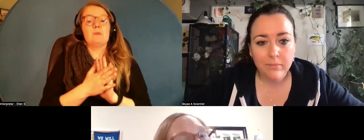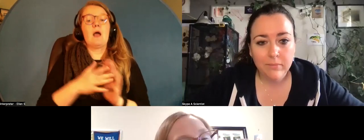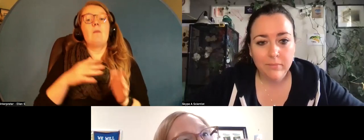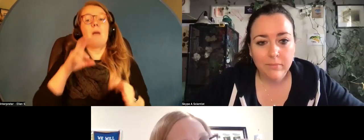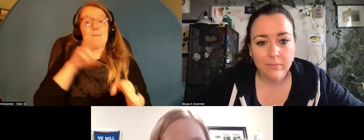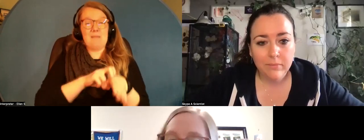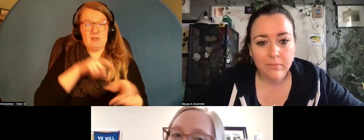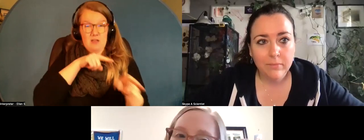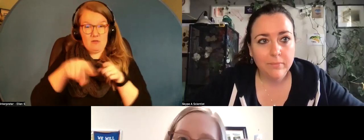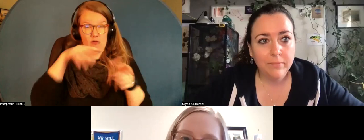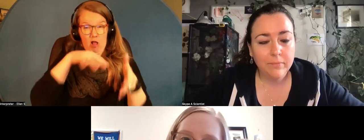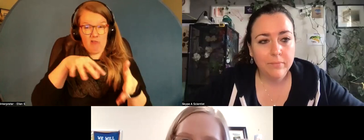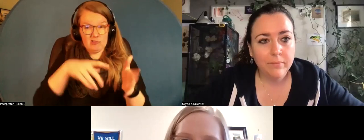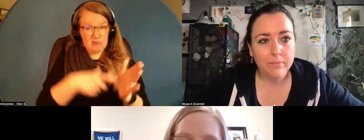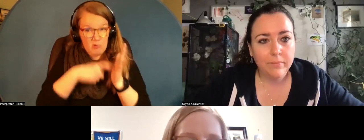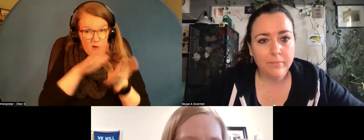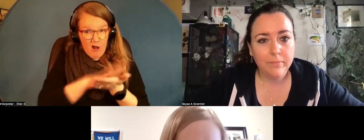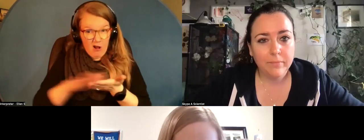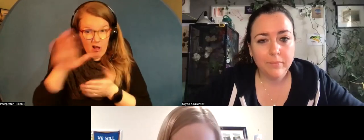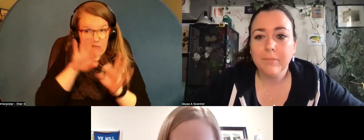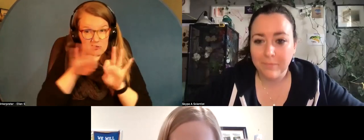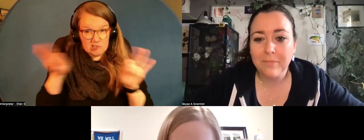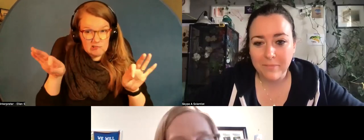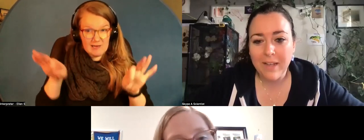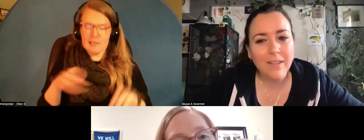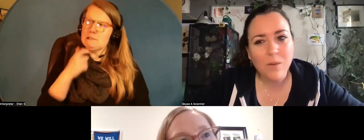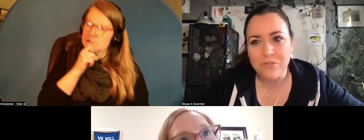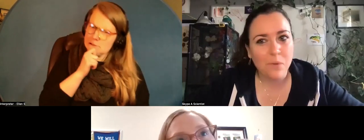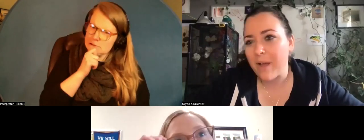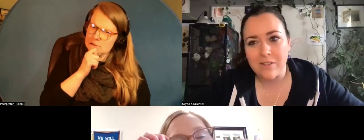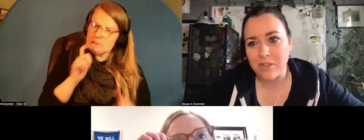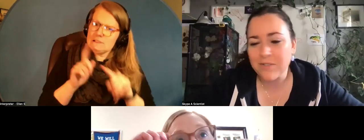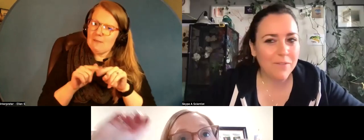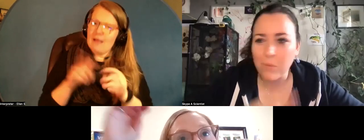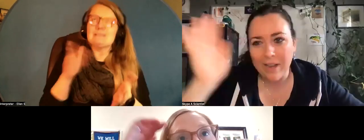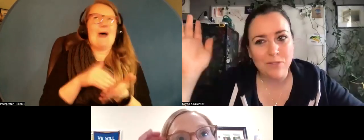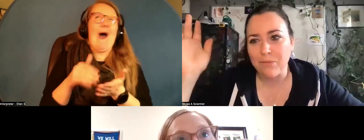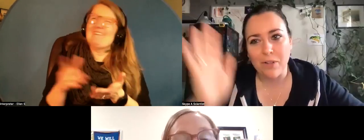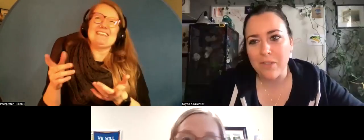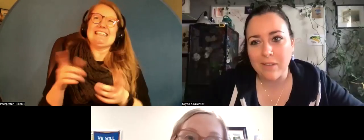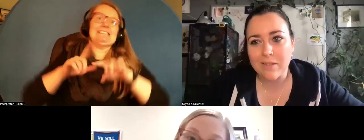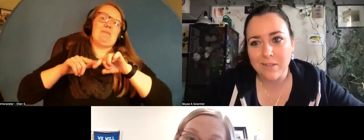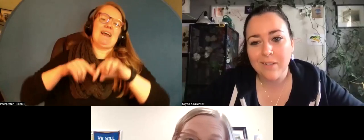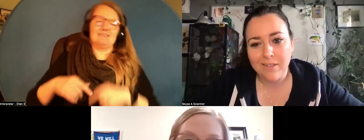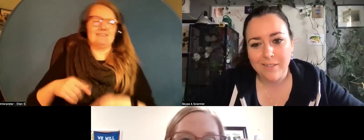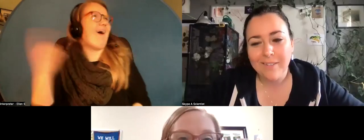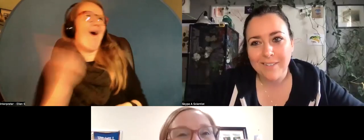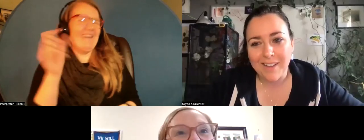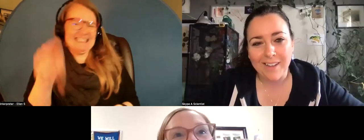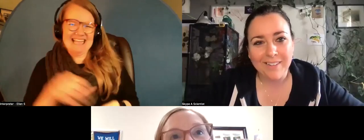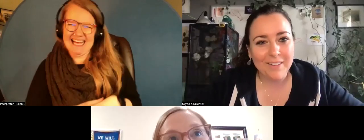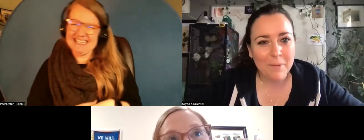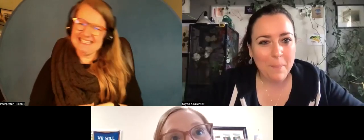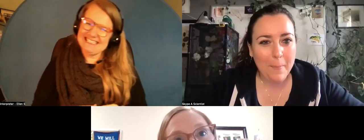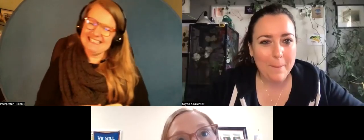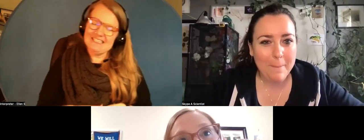So it kind of depends. I feel like that's my answer for everything. It kind of depends. That's always true in biology. There's never one answer for all the things. That's true.